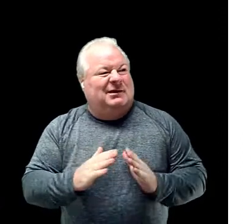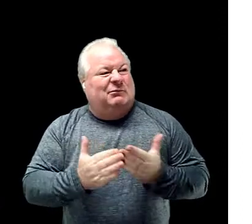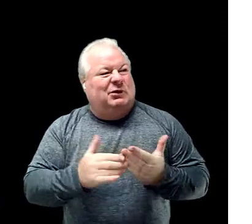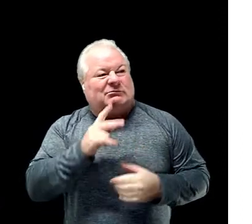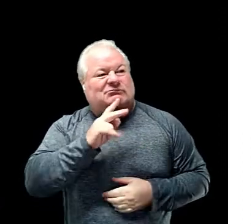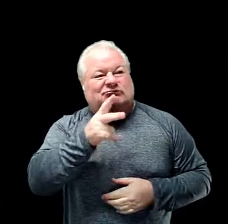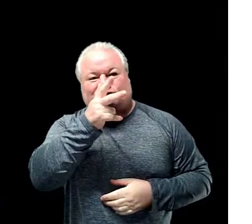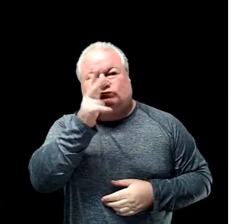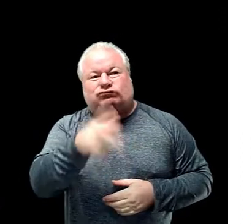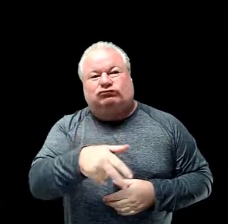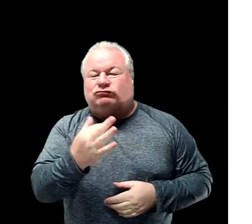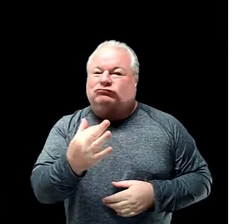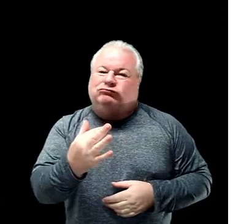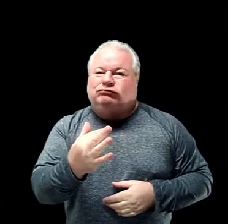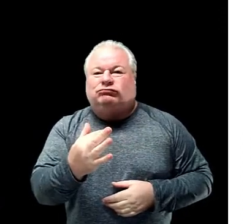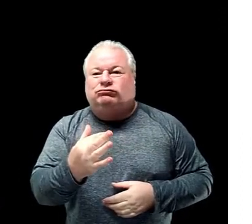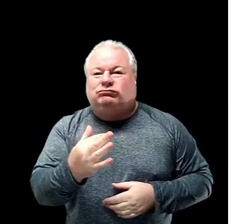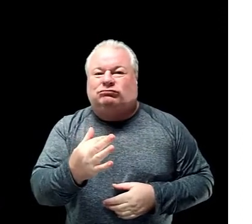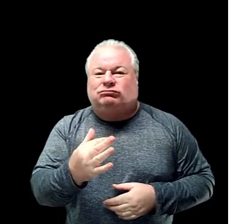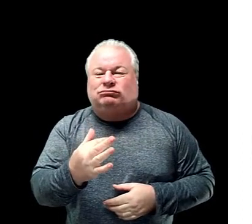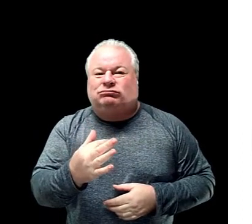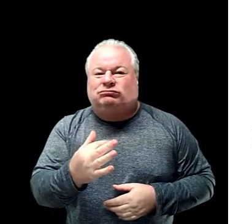This book stinks.